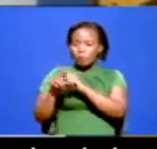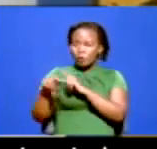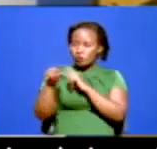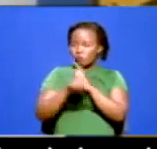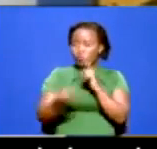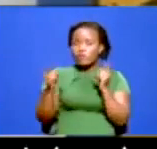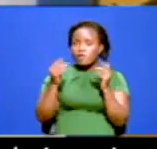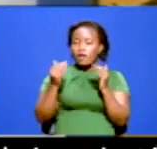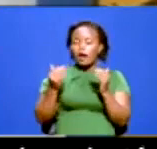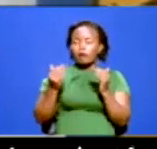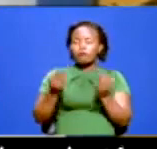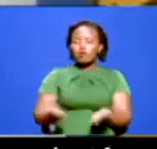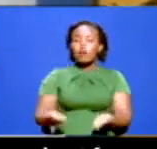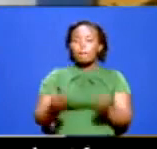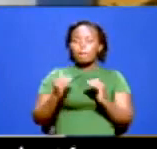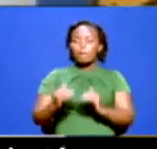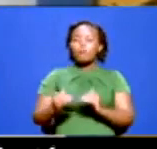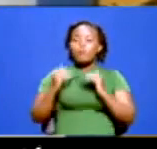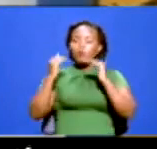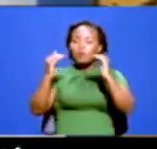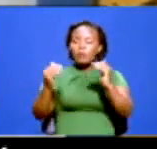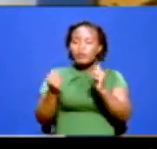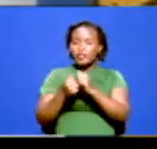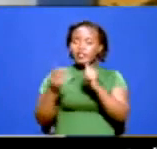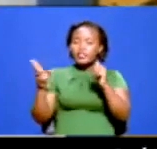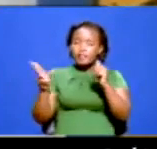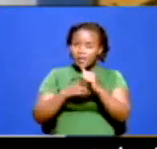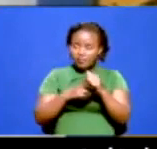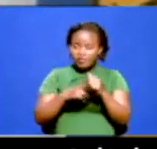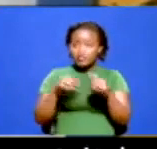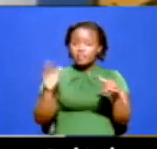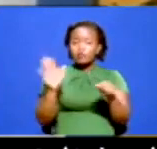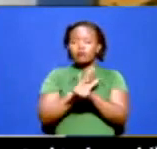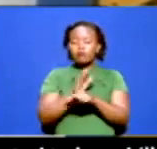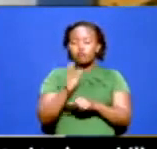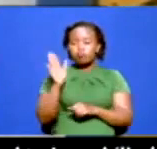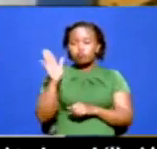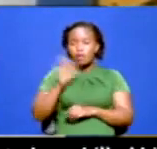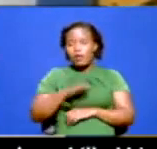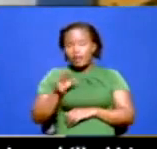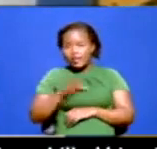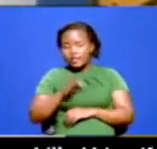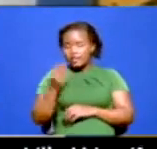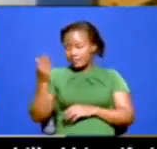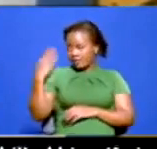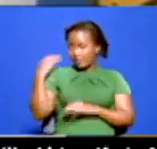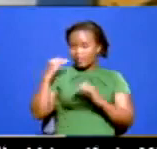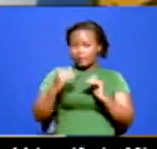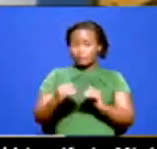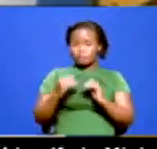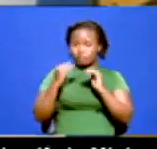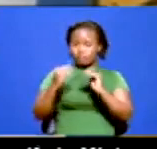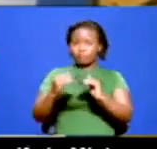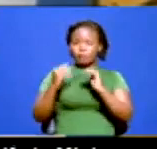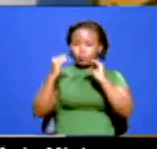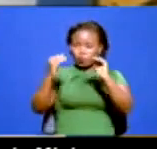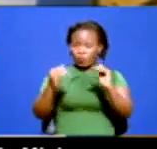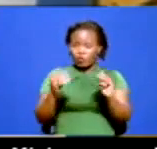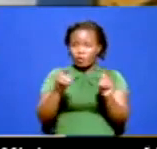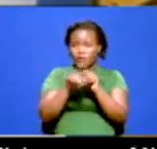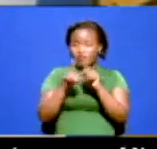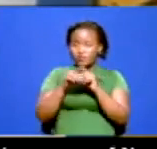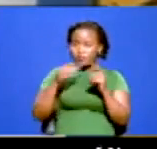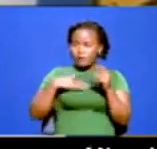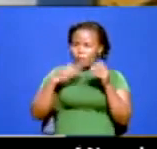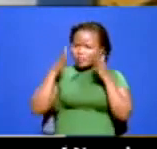17 full colonels ladies in the last promotion, and these are the ones that I see personally